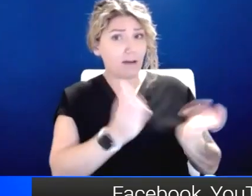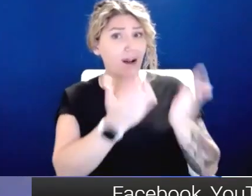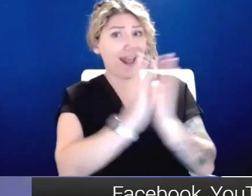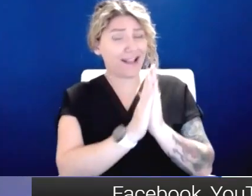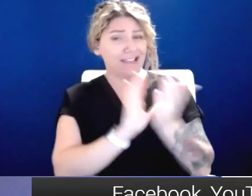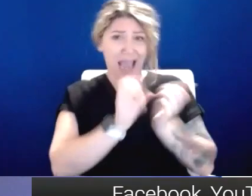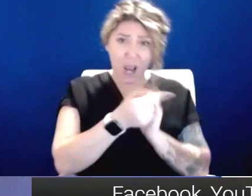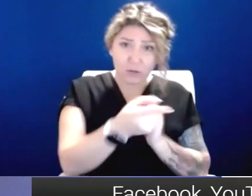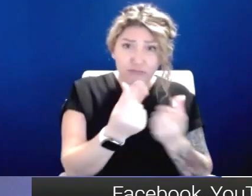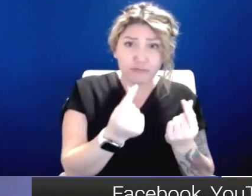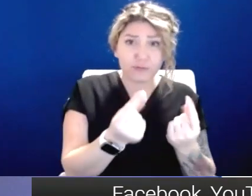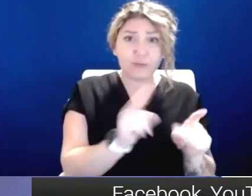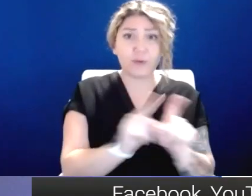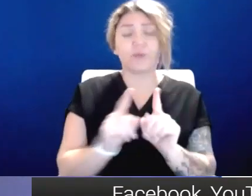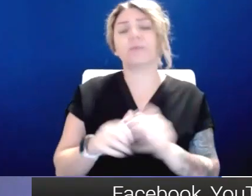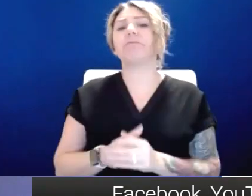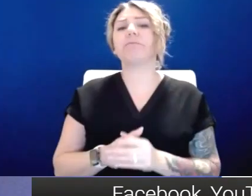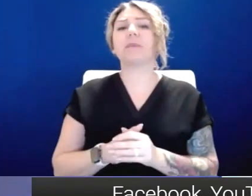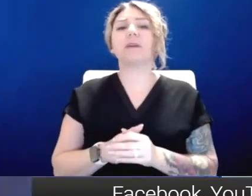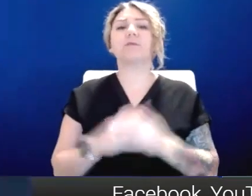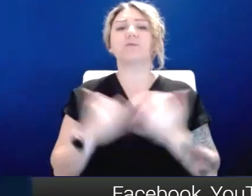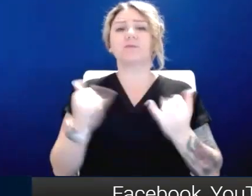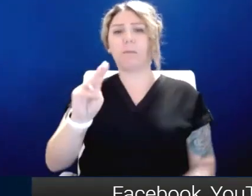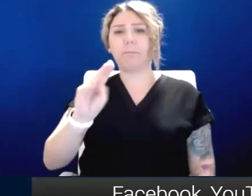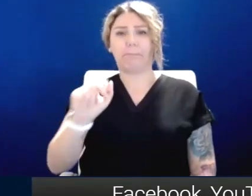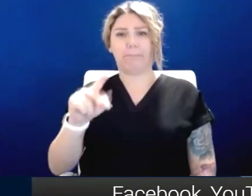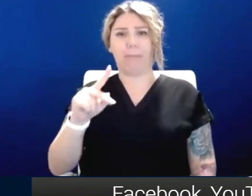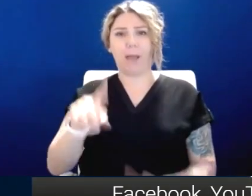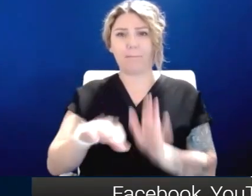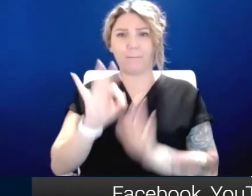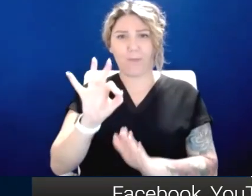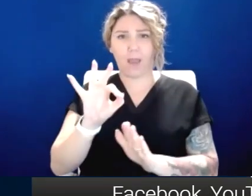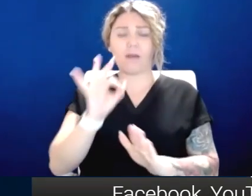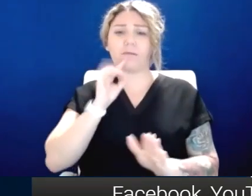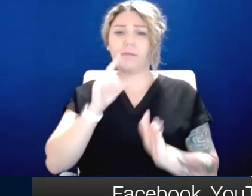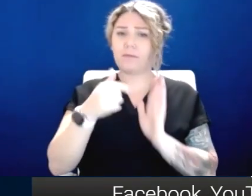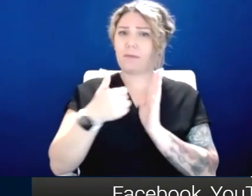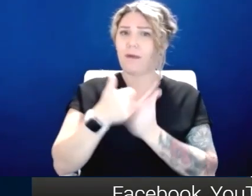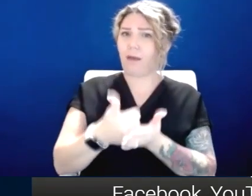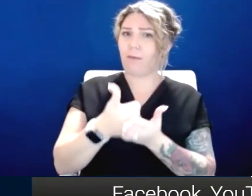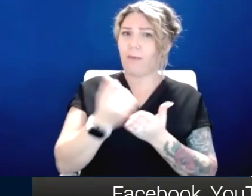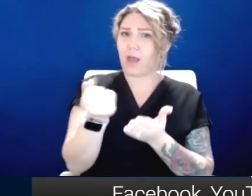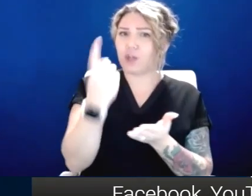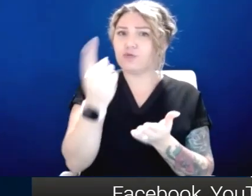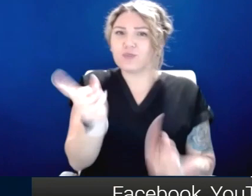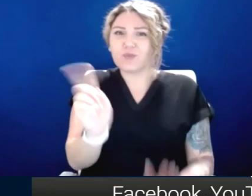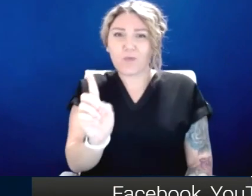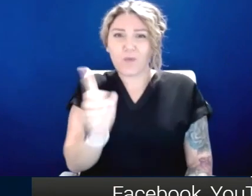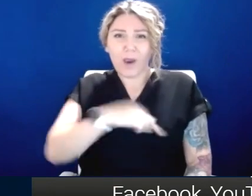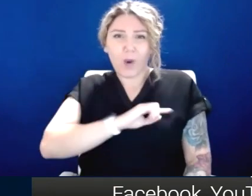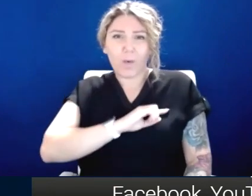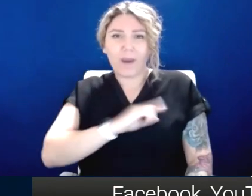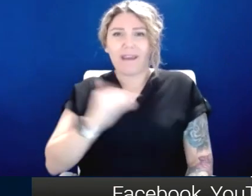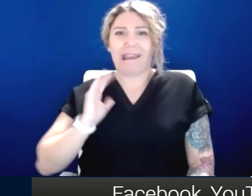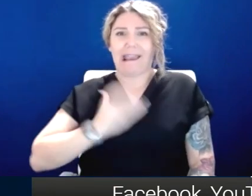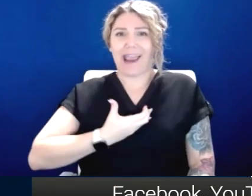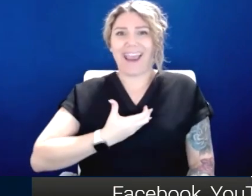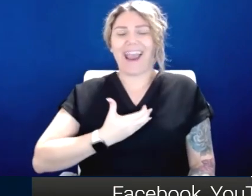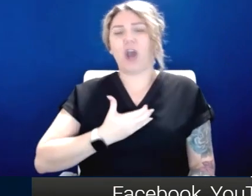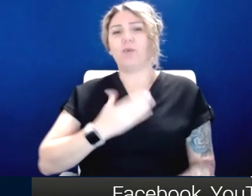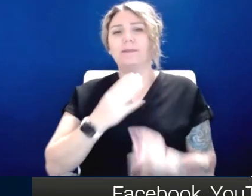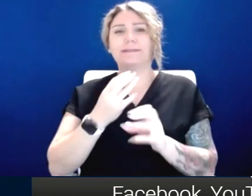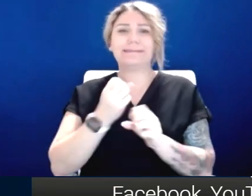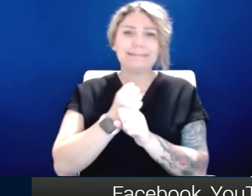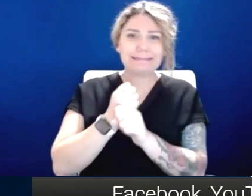want to bring up a map that we found that I thought really kind of helped us understand where do we sit on the Parkinsons